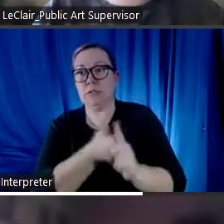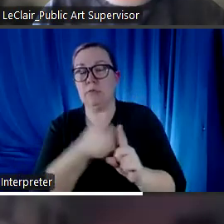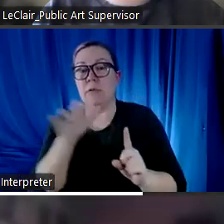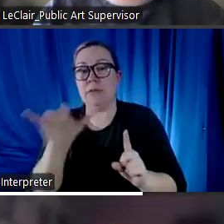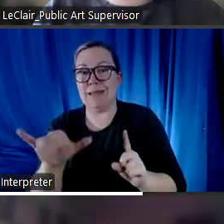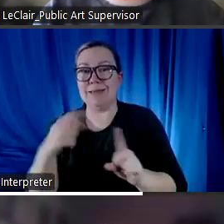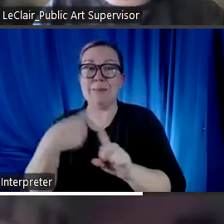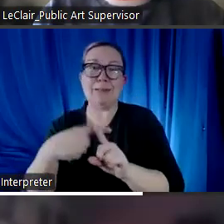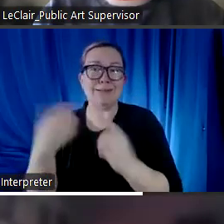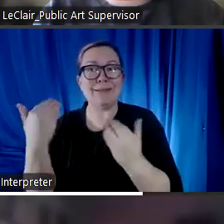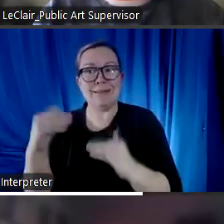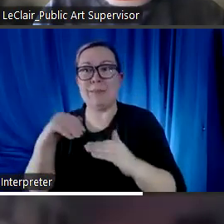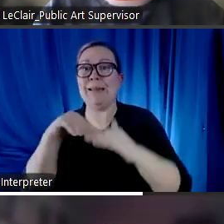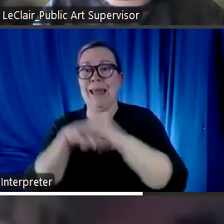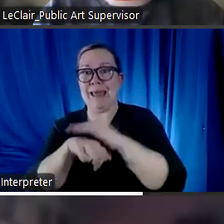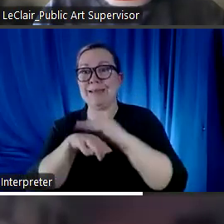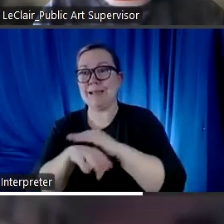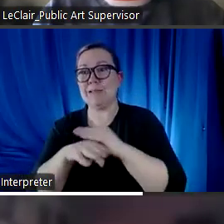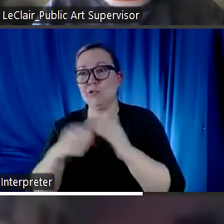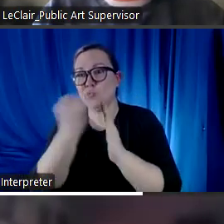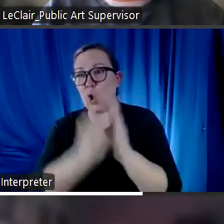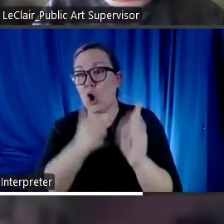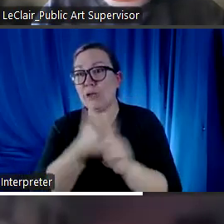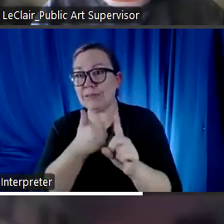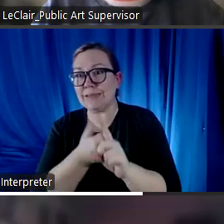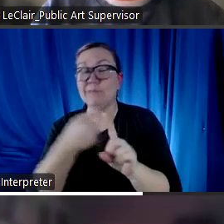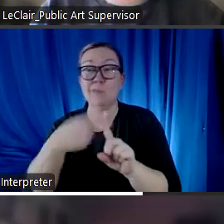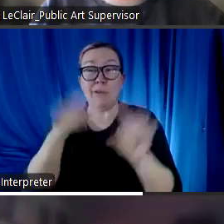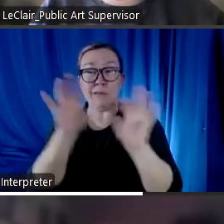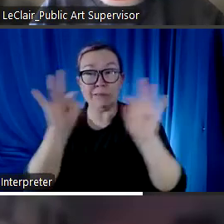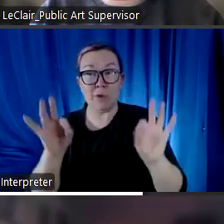limit access to the artwork and especially the framework.